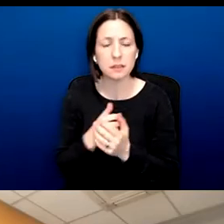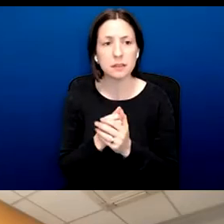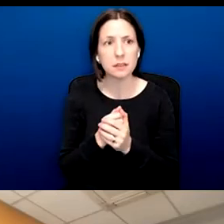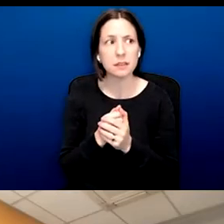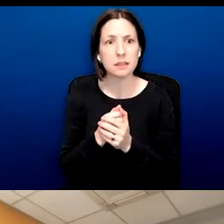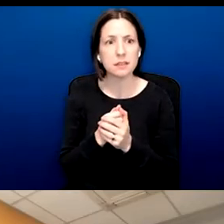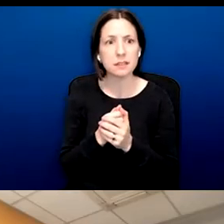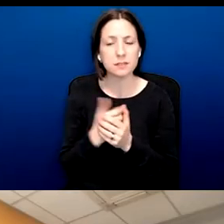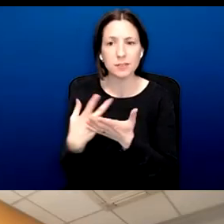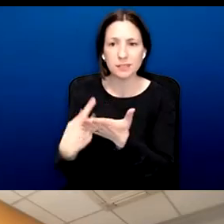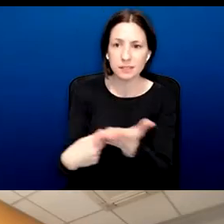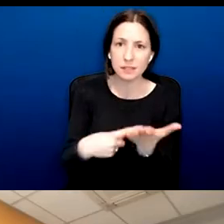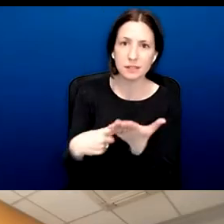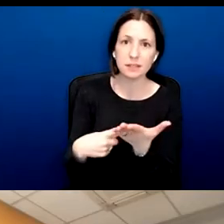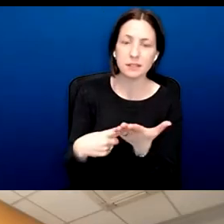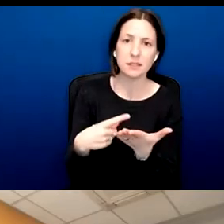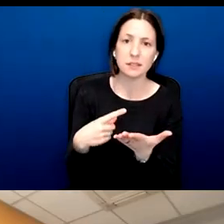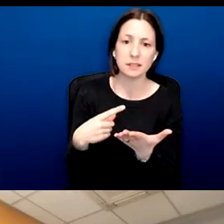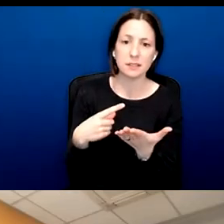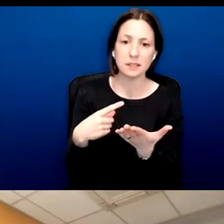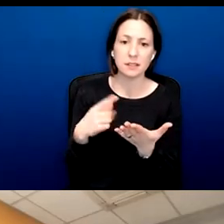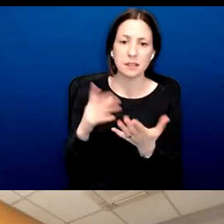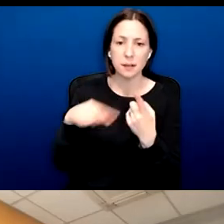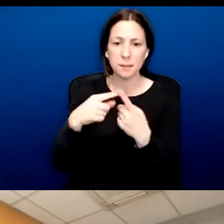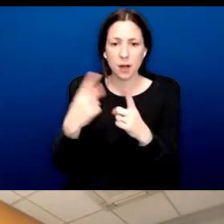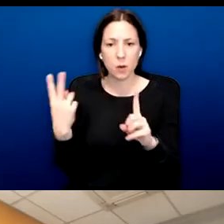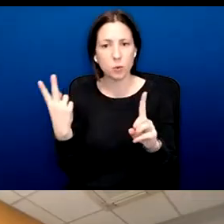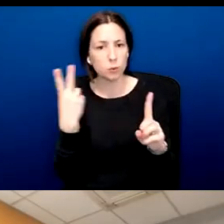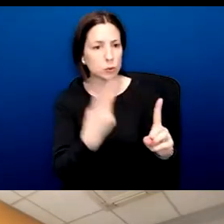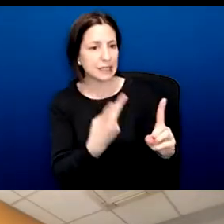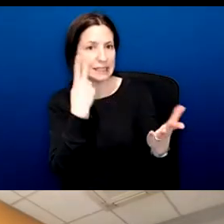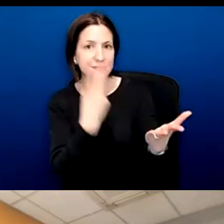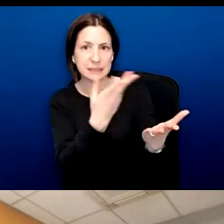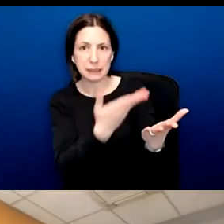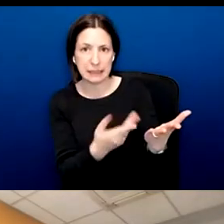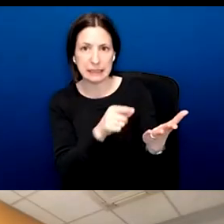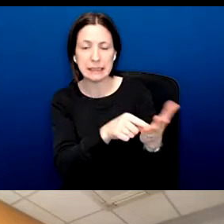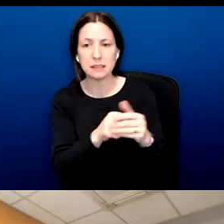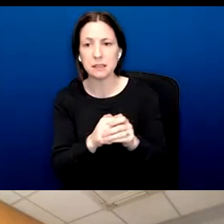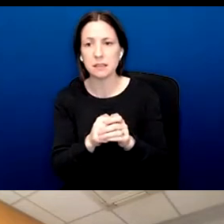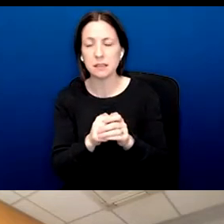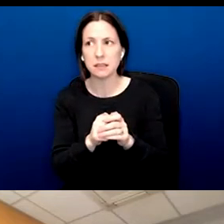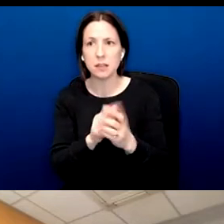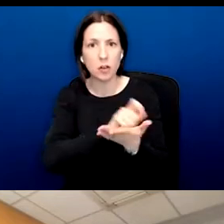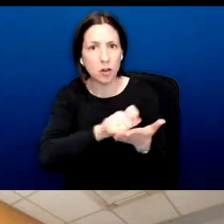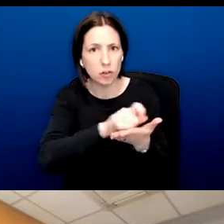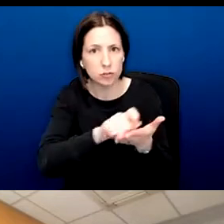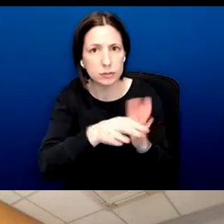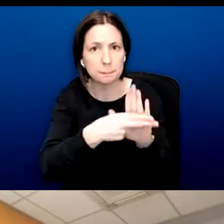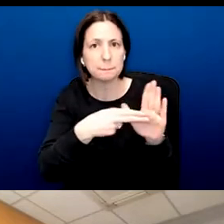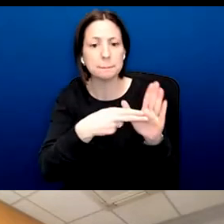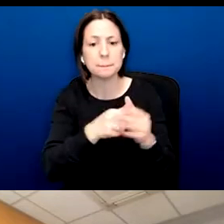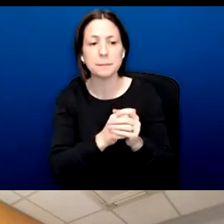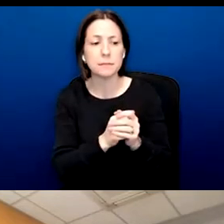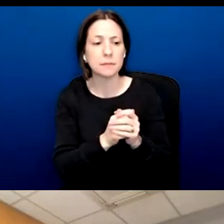for the conversation around visibility and authorship and co-creation. One of the projects